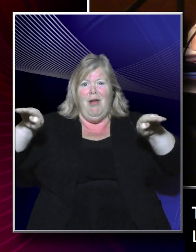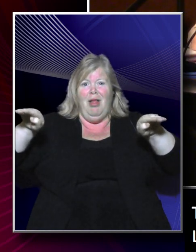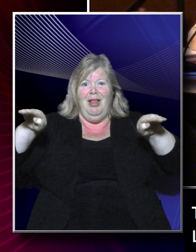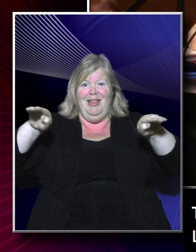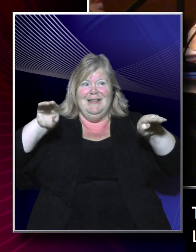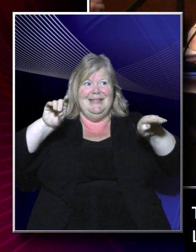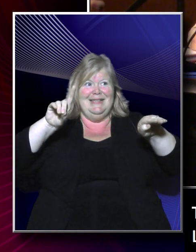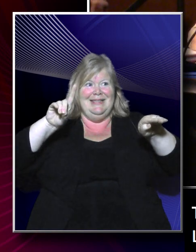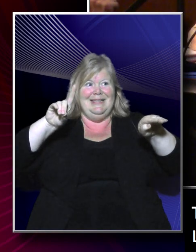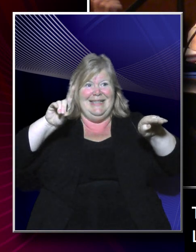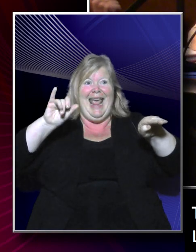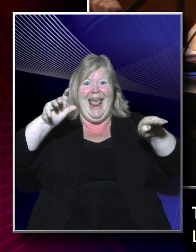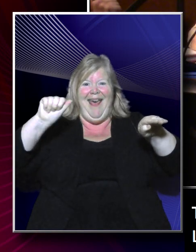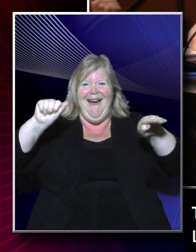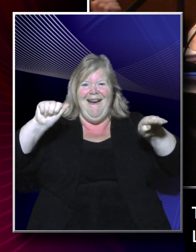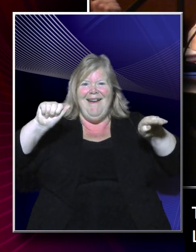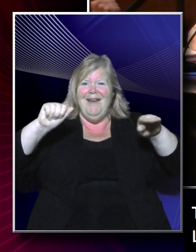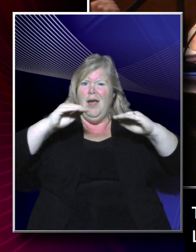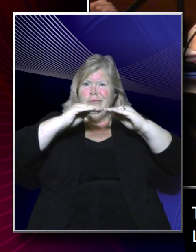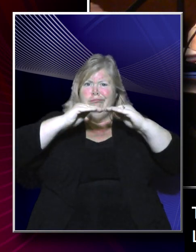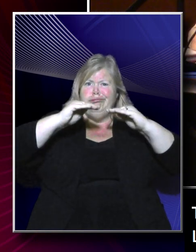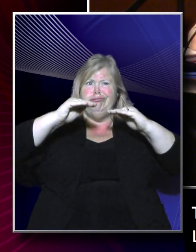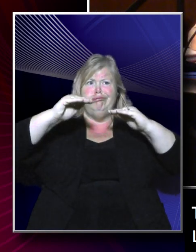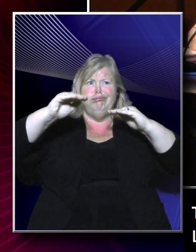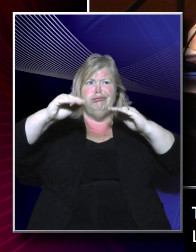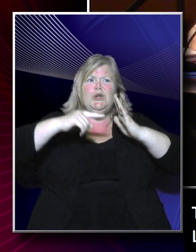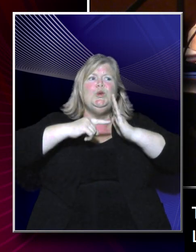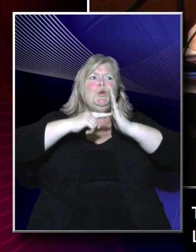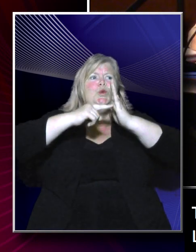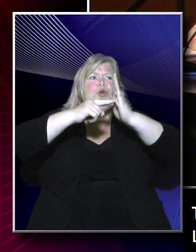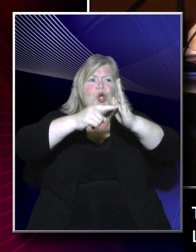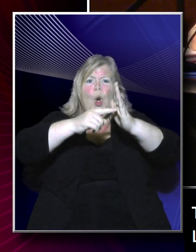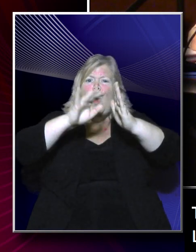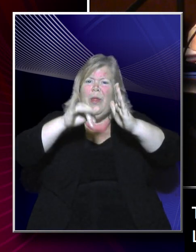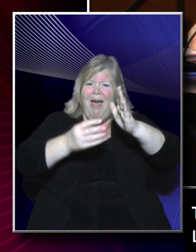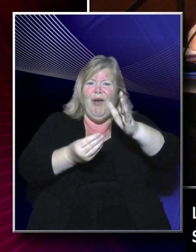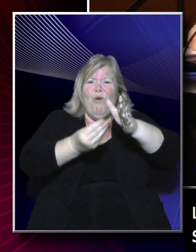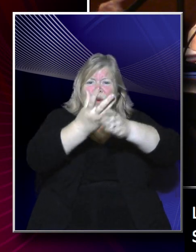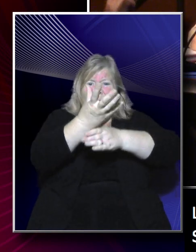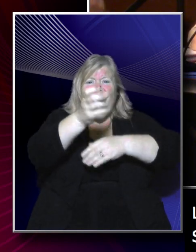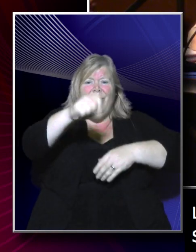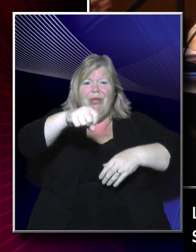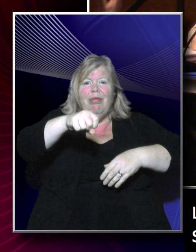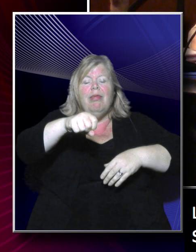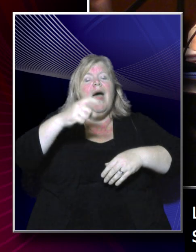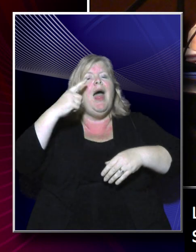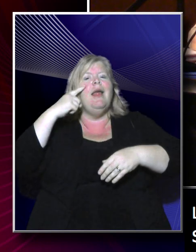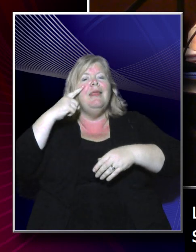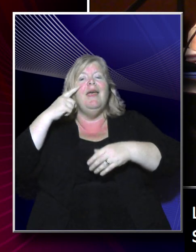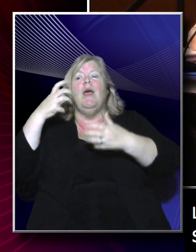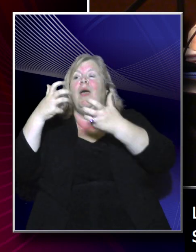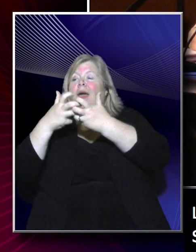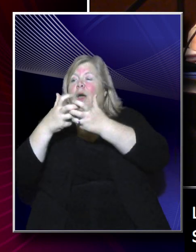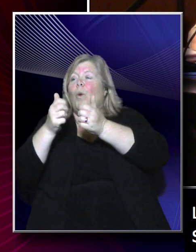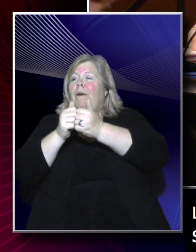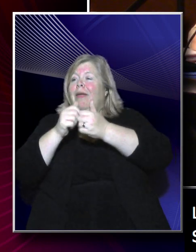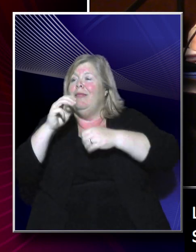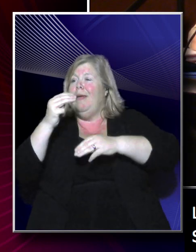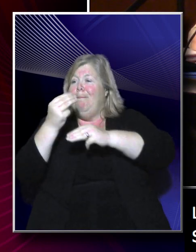data to show growth, which I think we're starting to do with the MAP and the